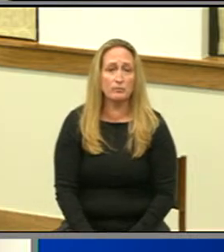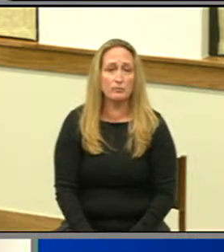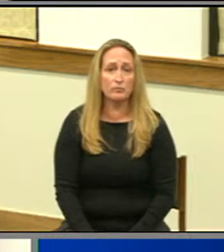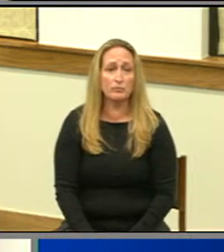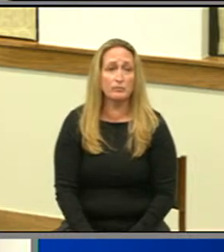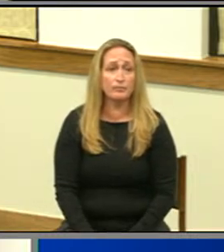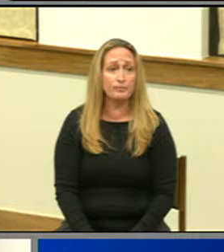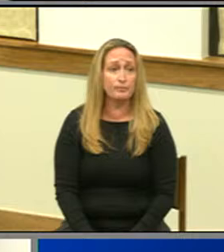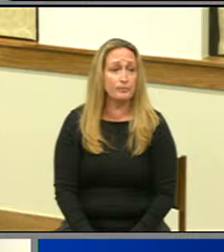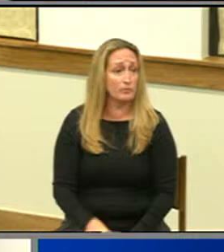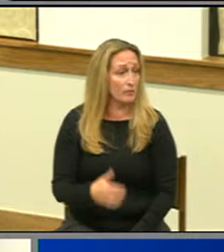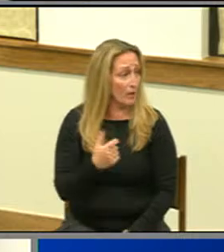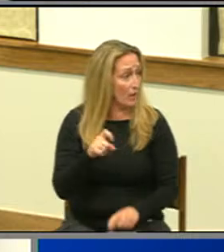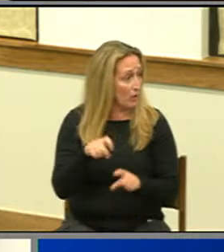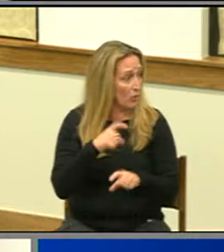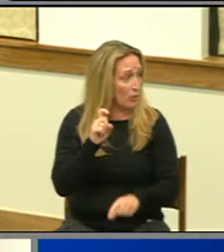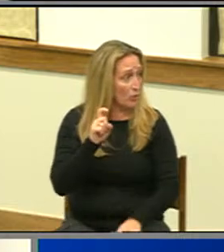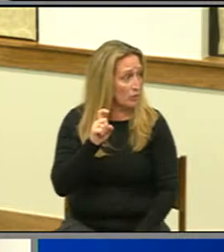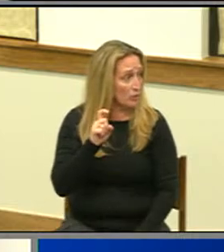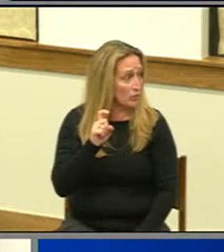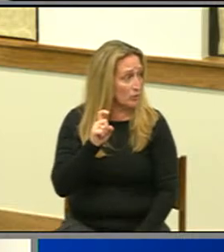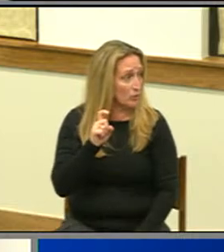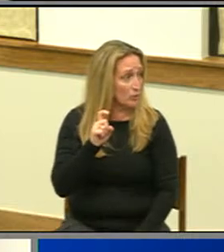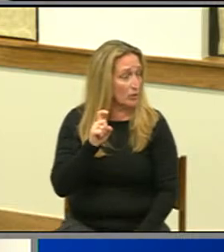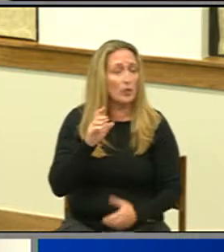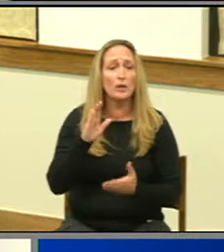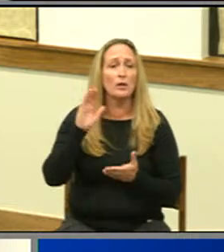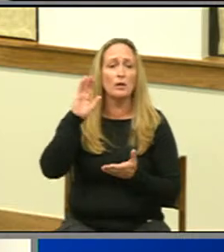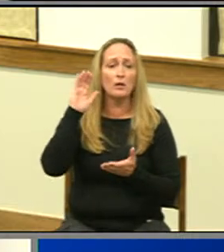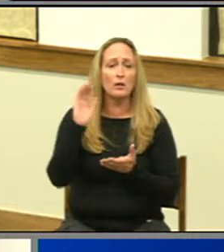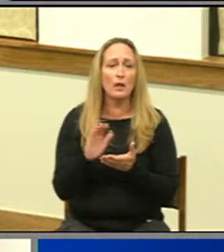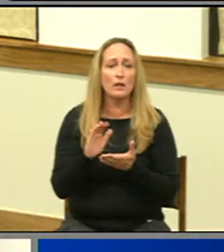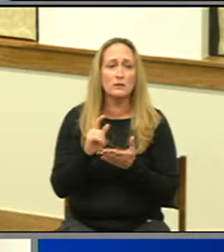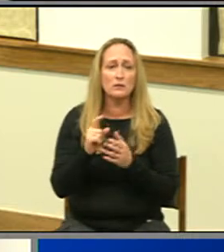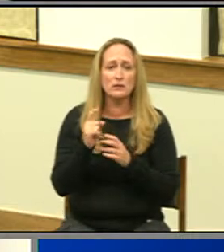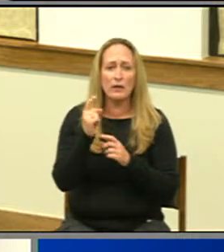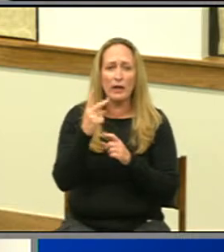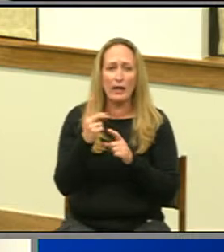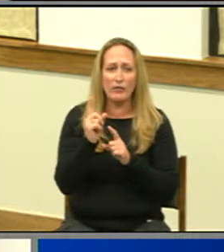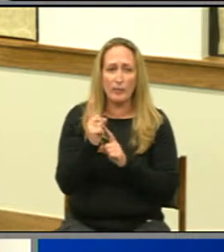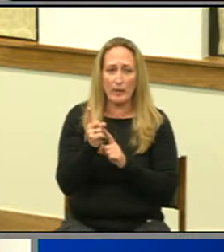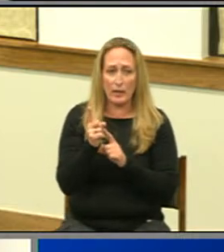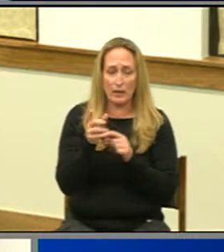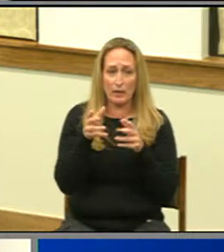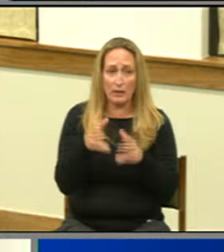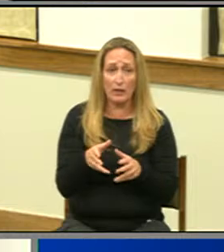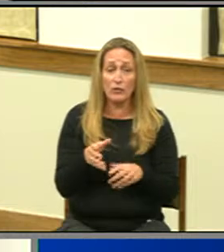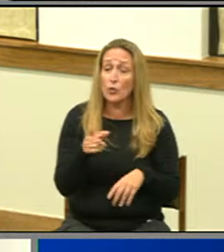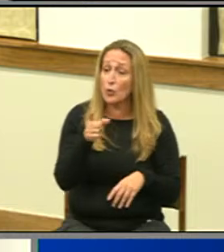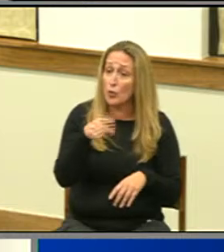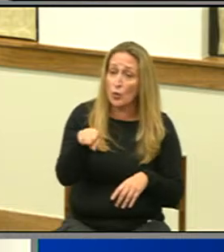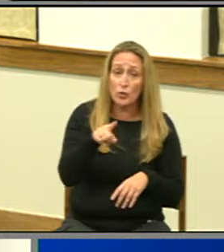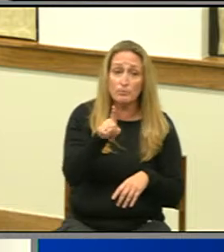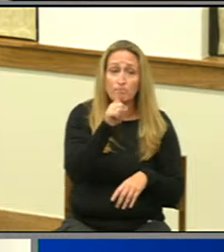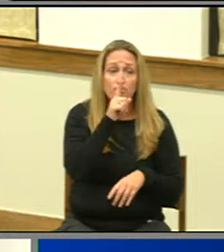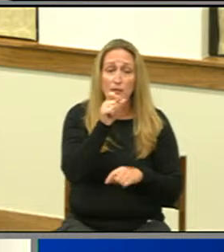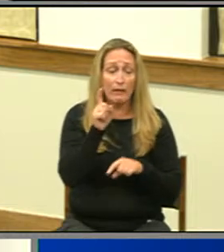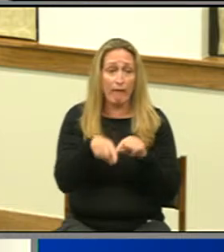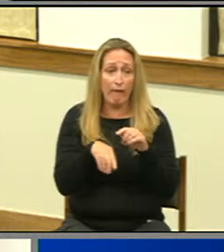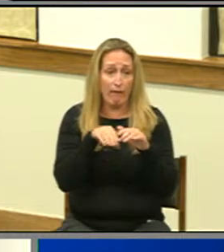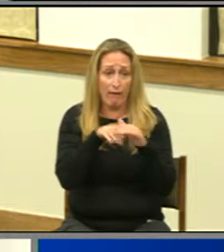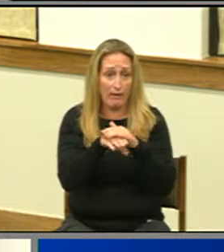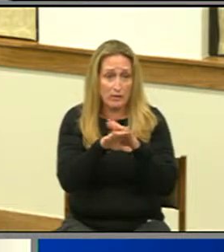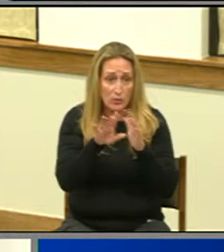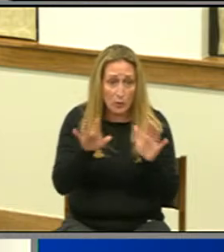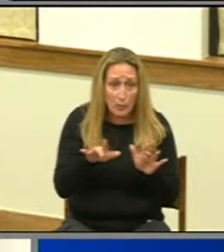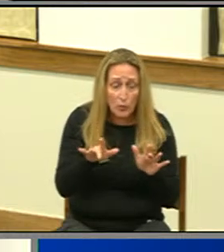We have roughly less than half a minute remaining. So for those who don't have access or computer